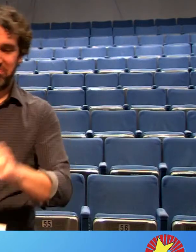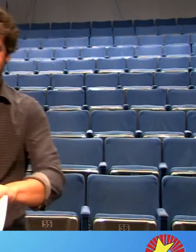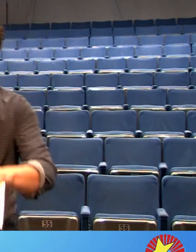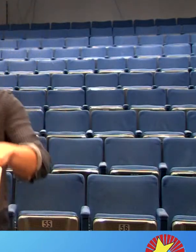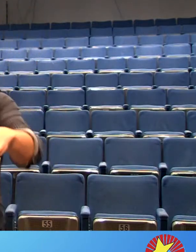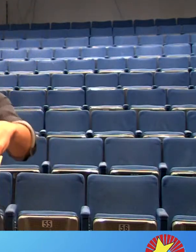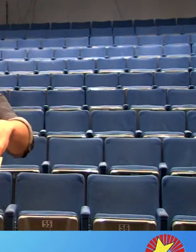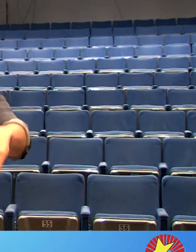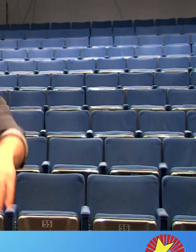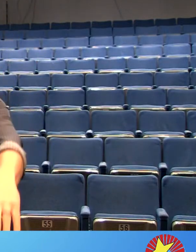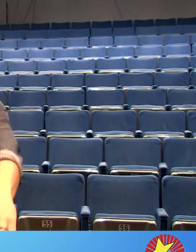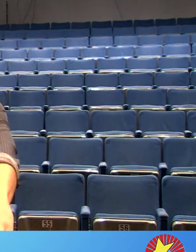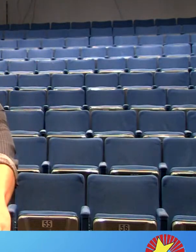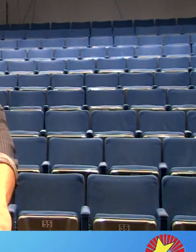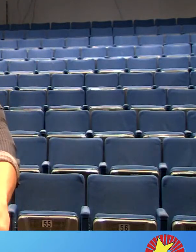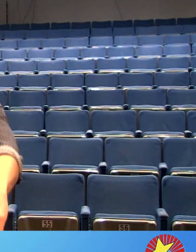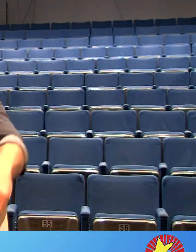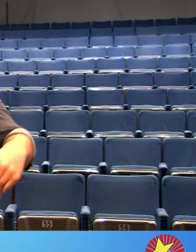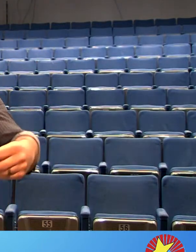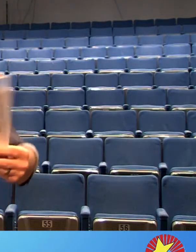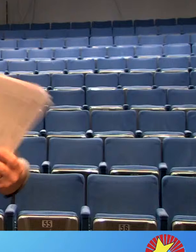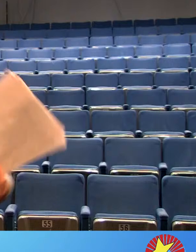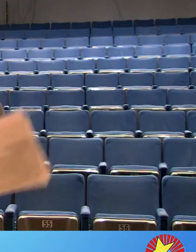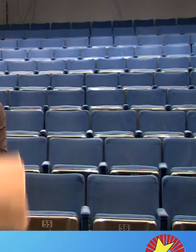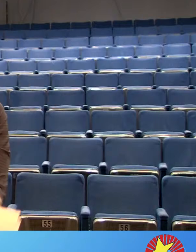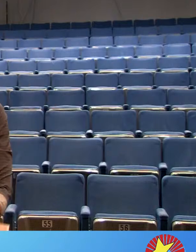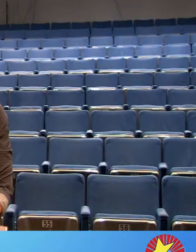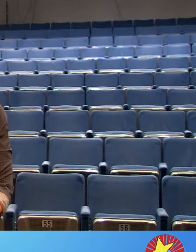reason why there was a change in test scoring.